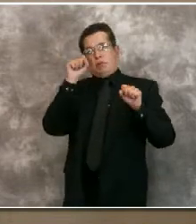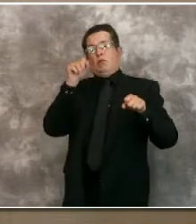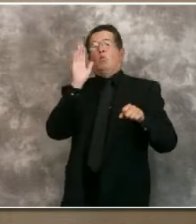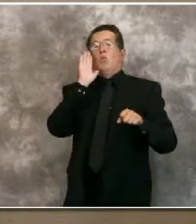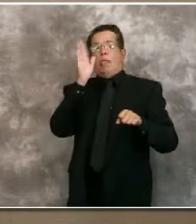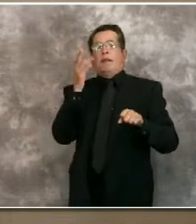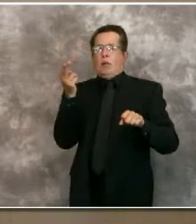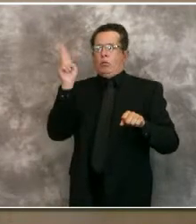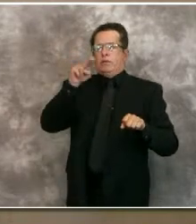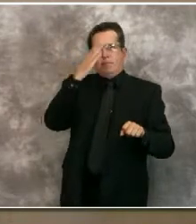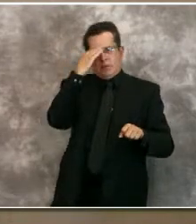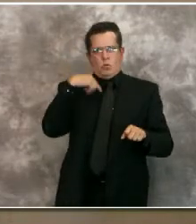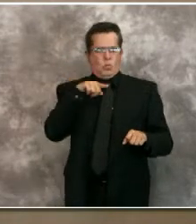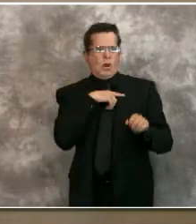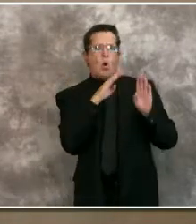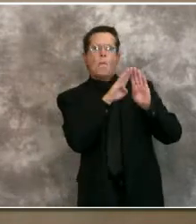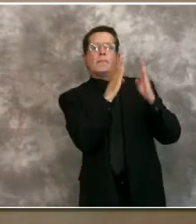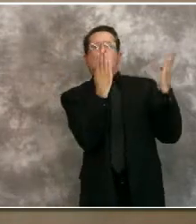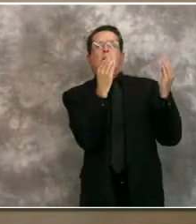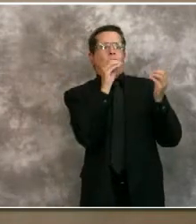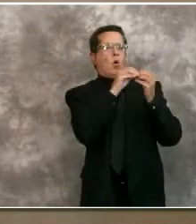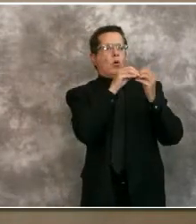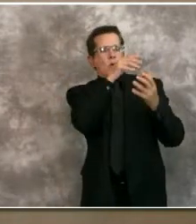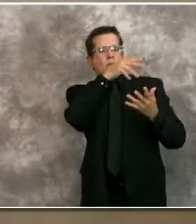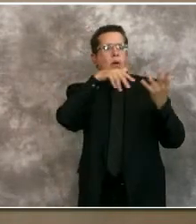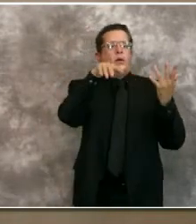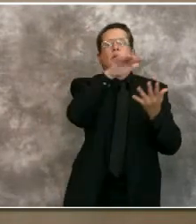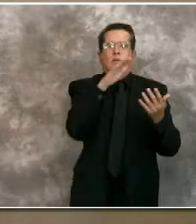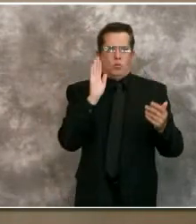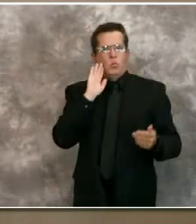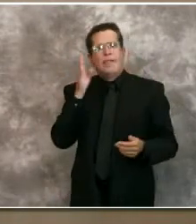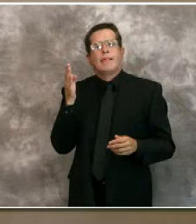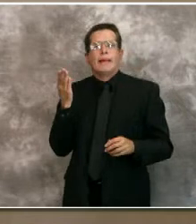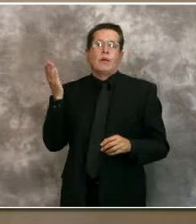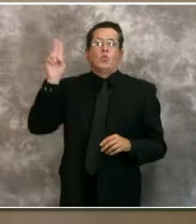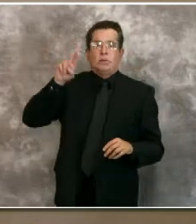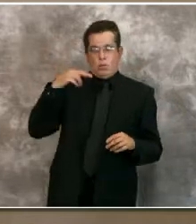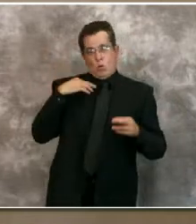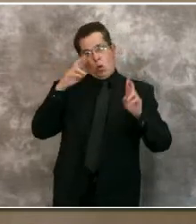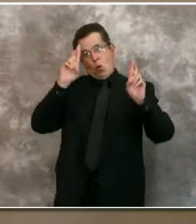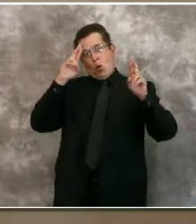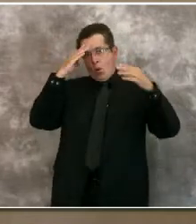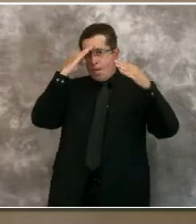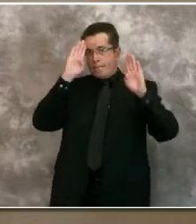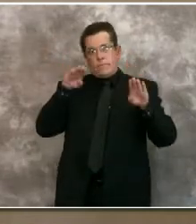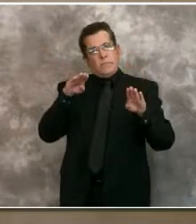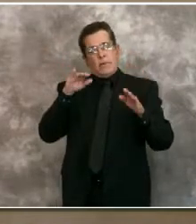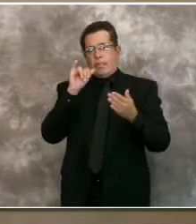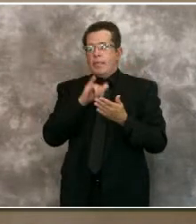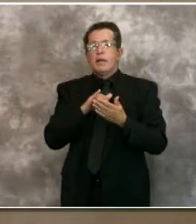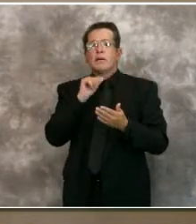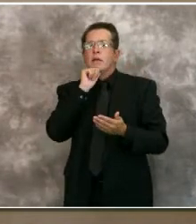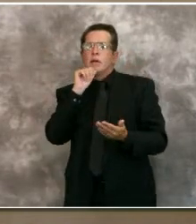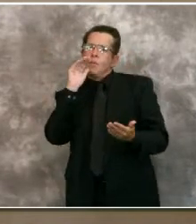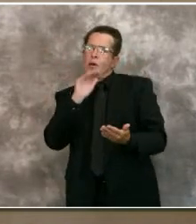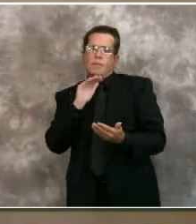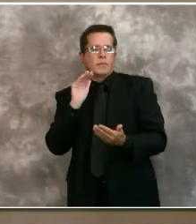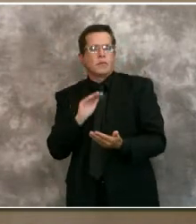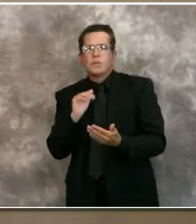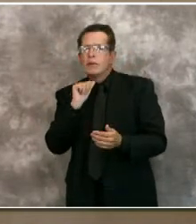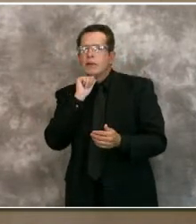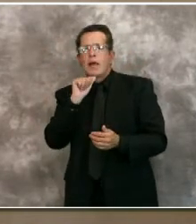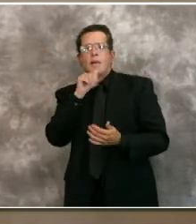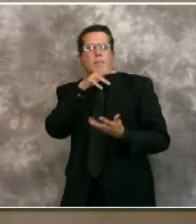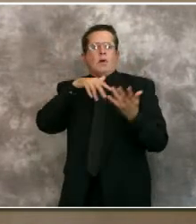we open up. But the increase we hope that will not be to the point where